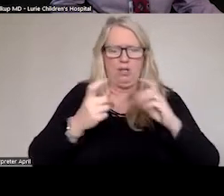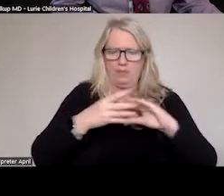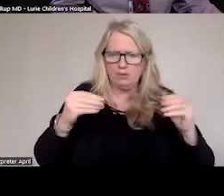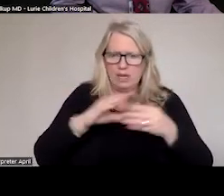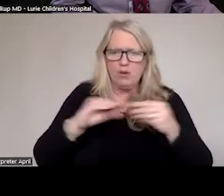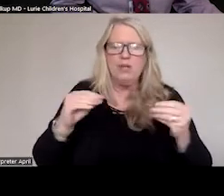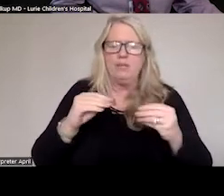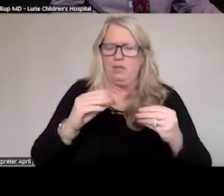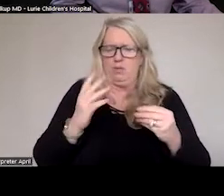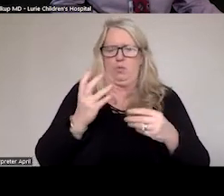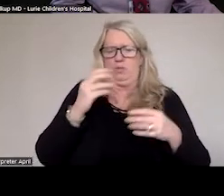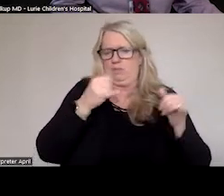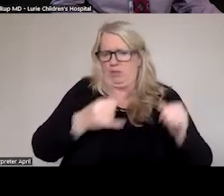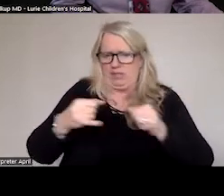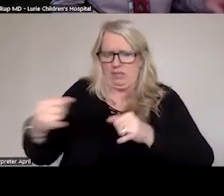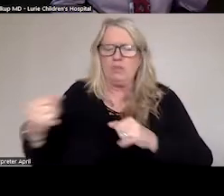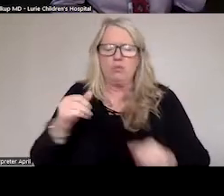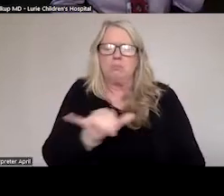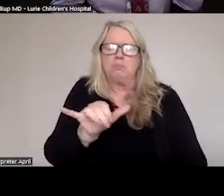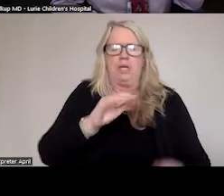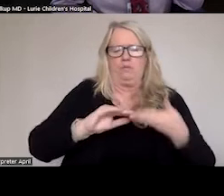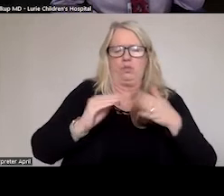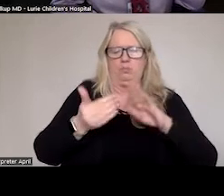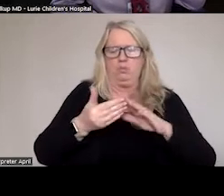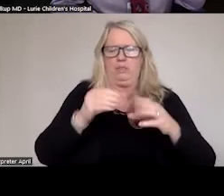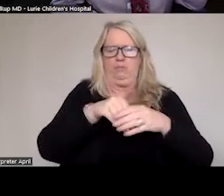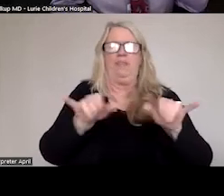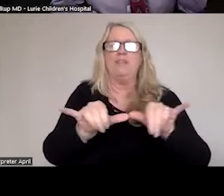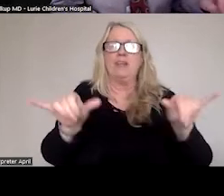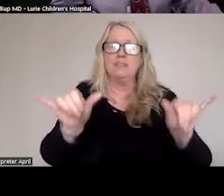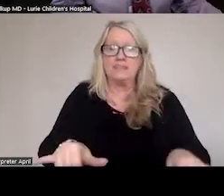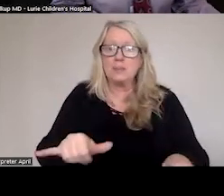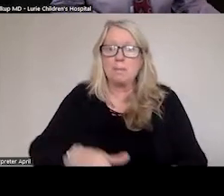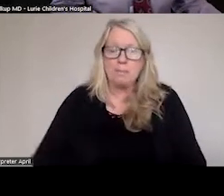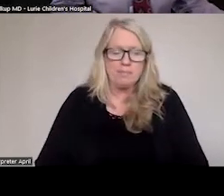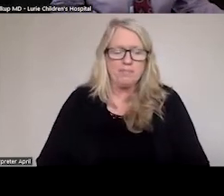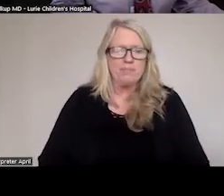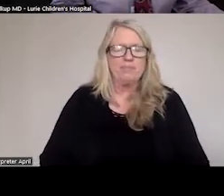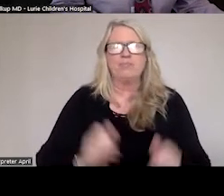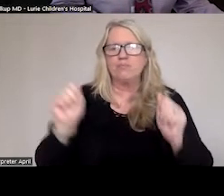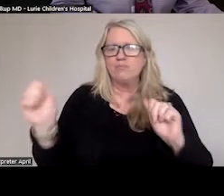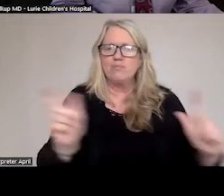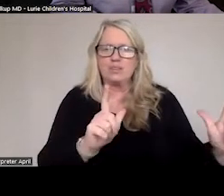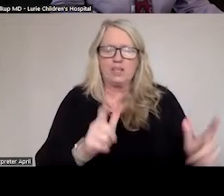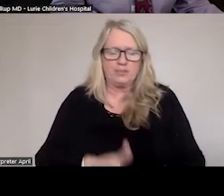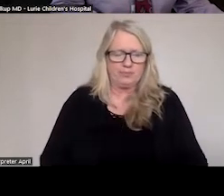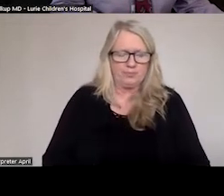within individuals as well as communities and systems. Next slide, please.